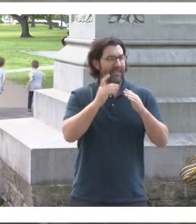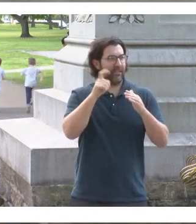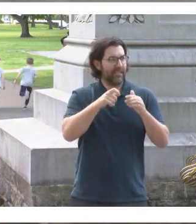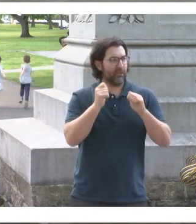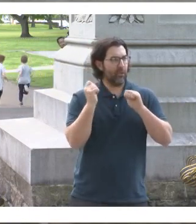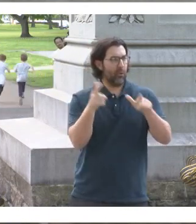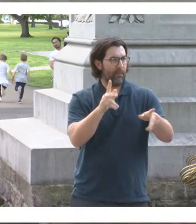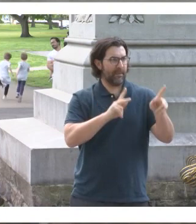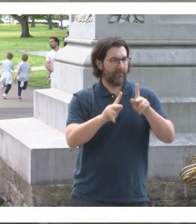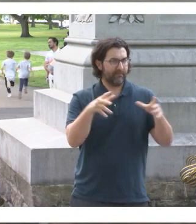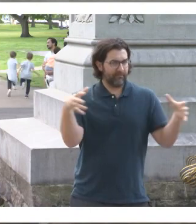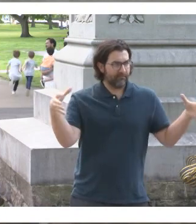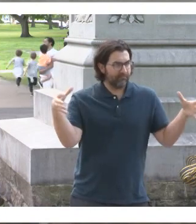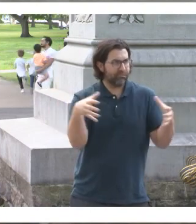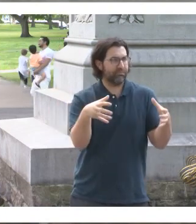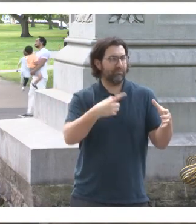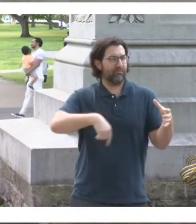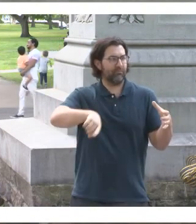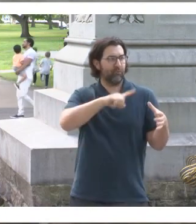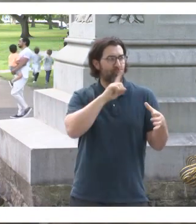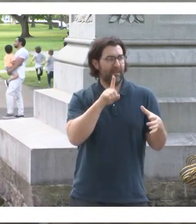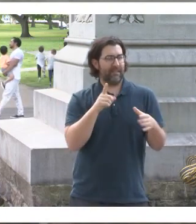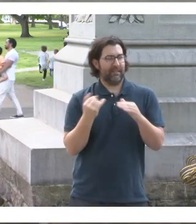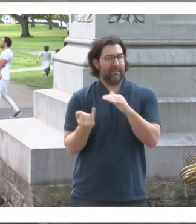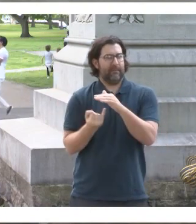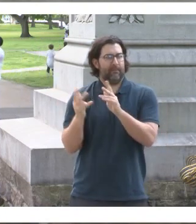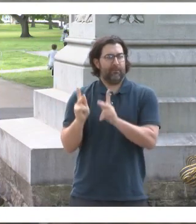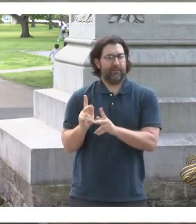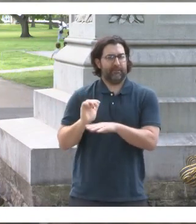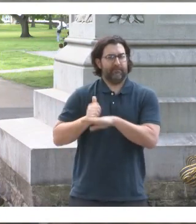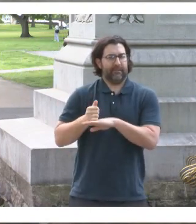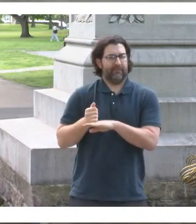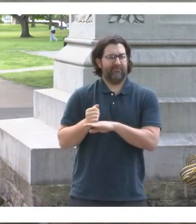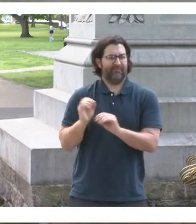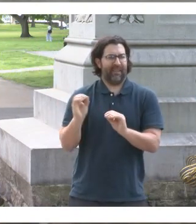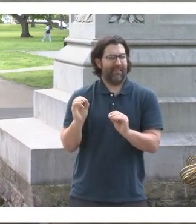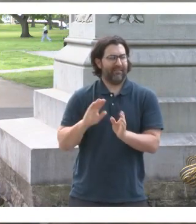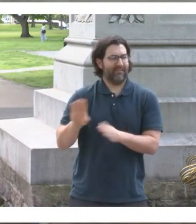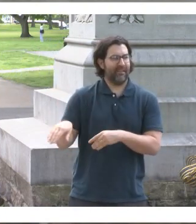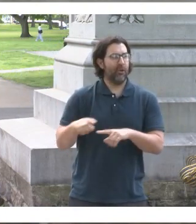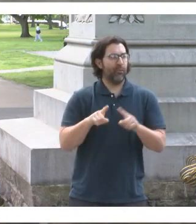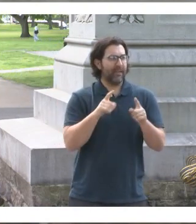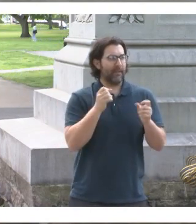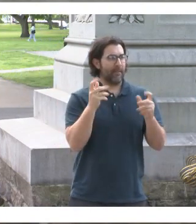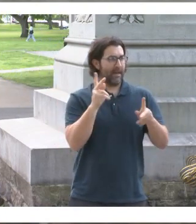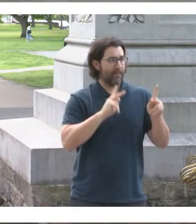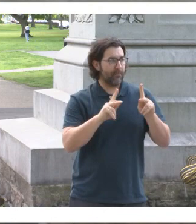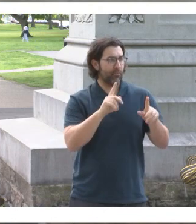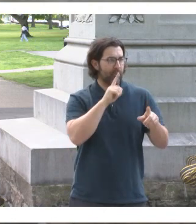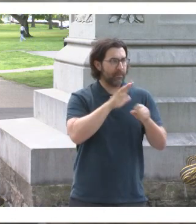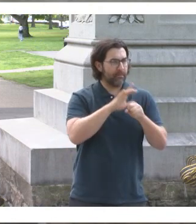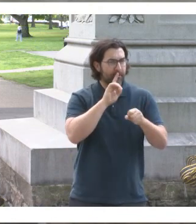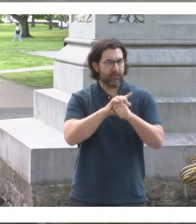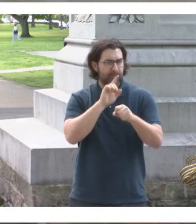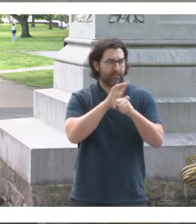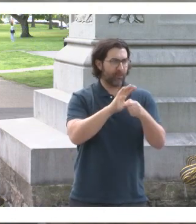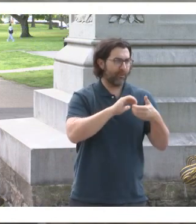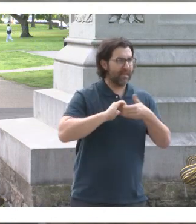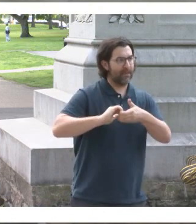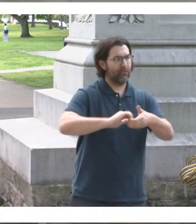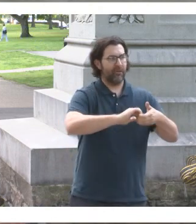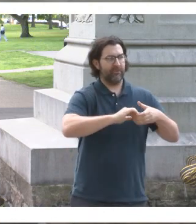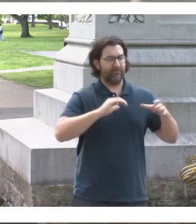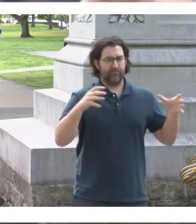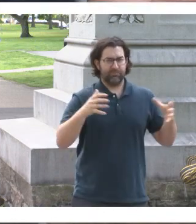everybody. I've never seen nothing get built with just a silo person, but I've seen many things get built with collaborations amongst people